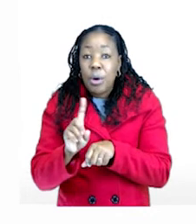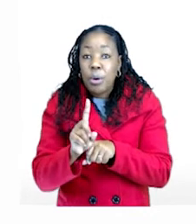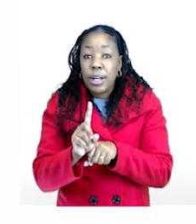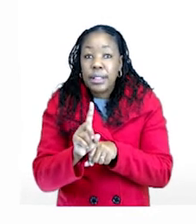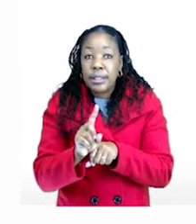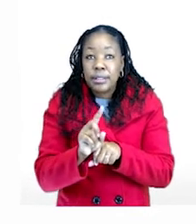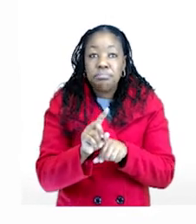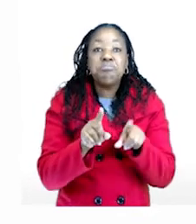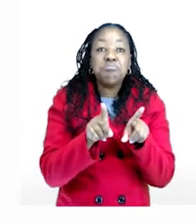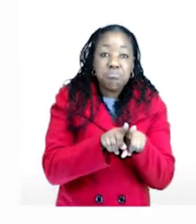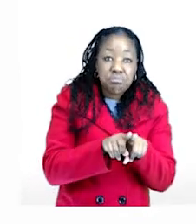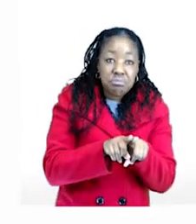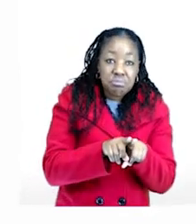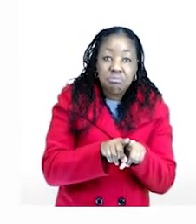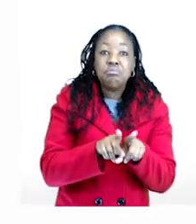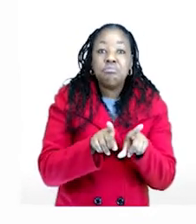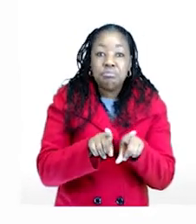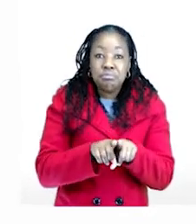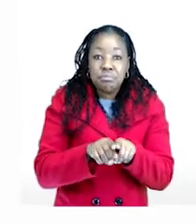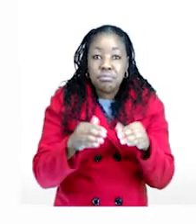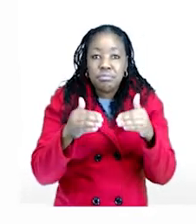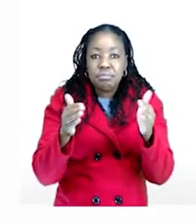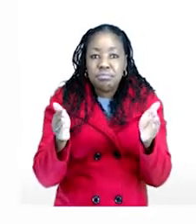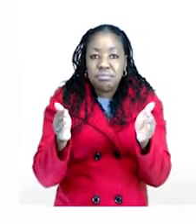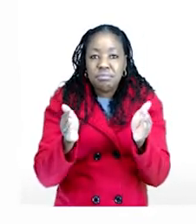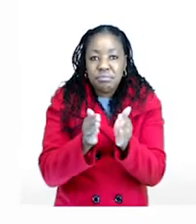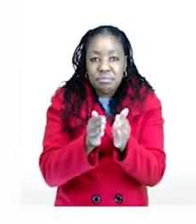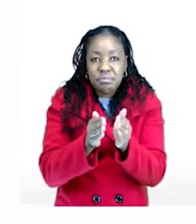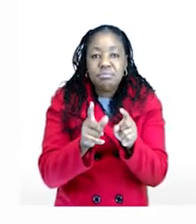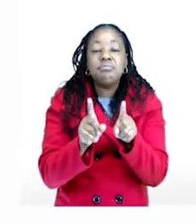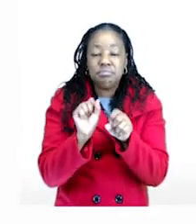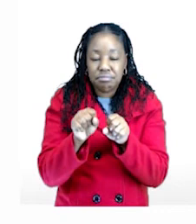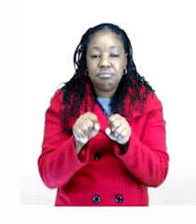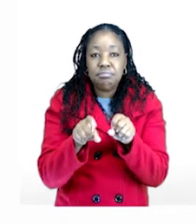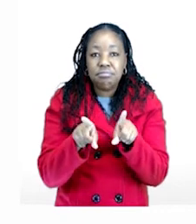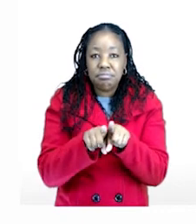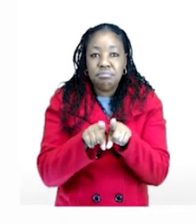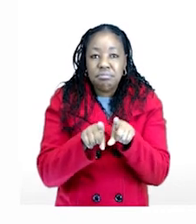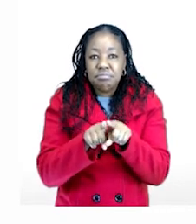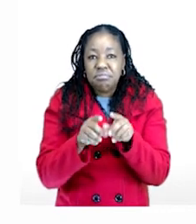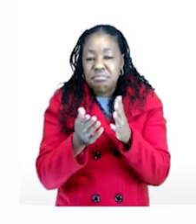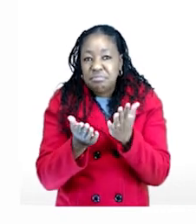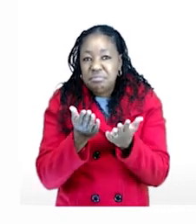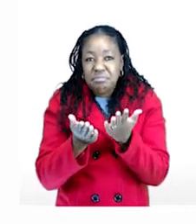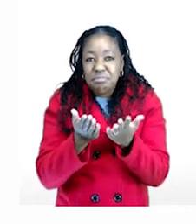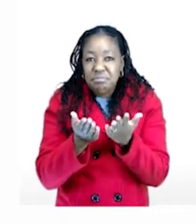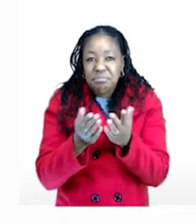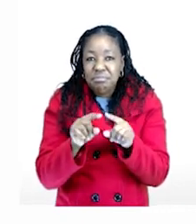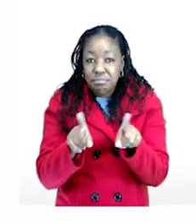pots are of the same size. Are they? There is something